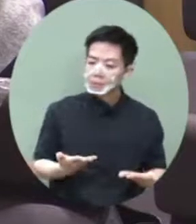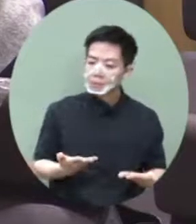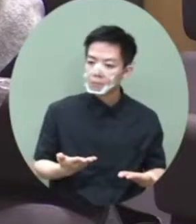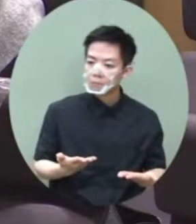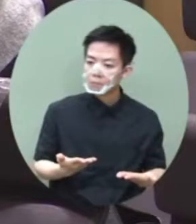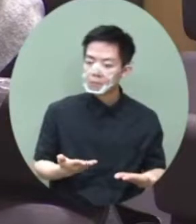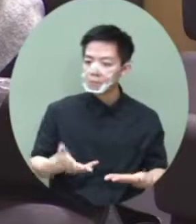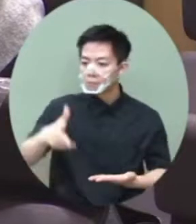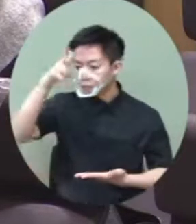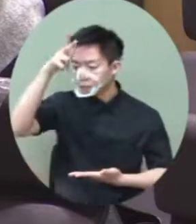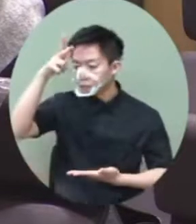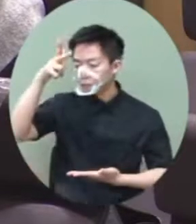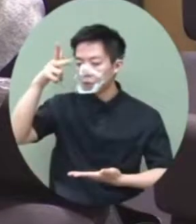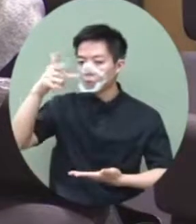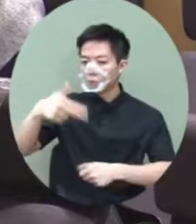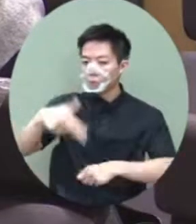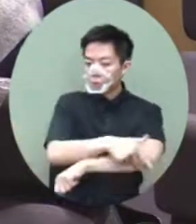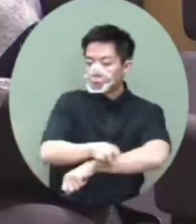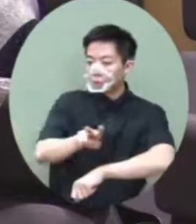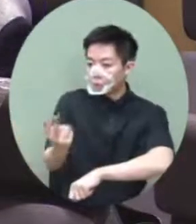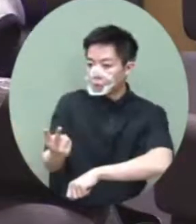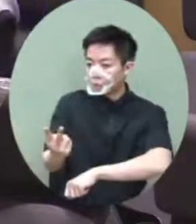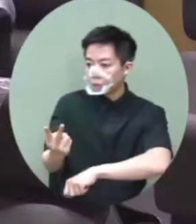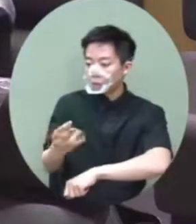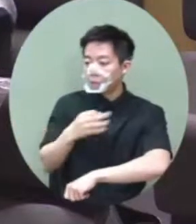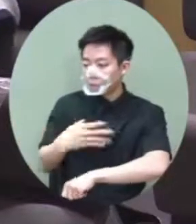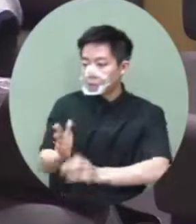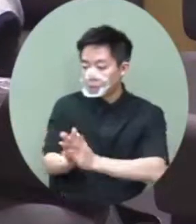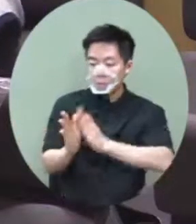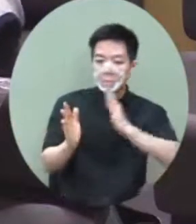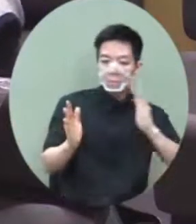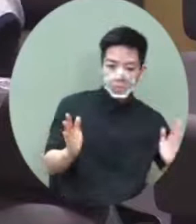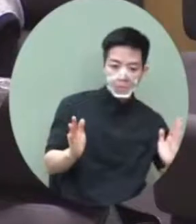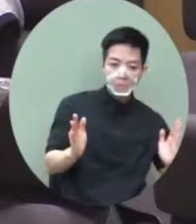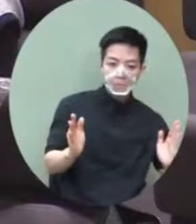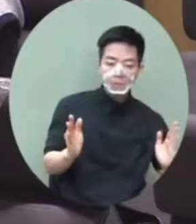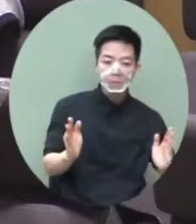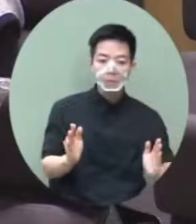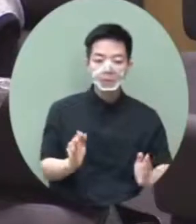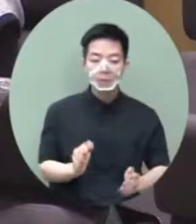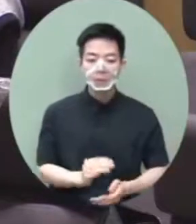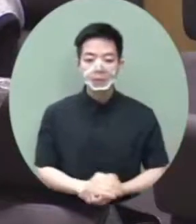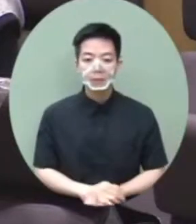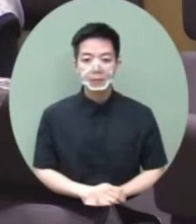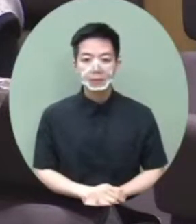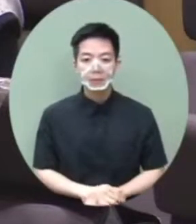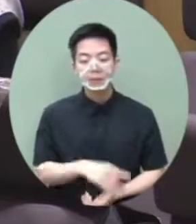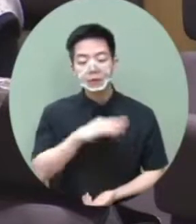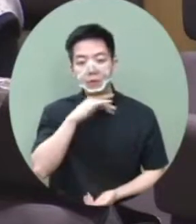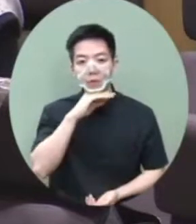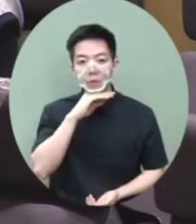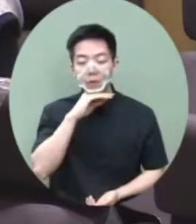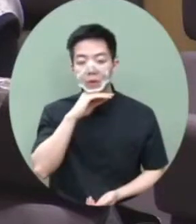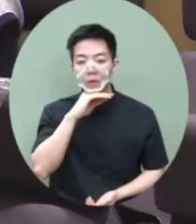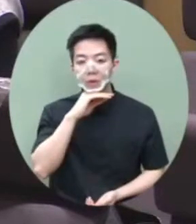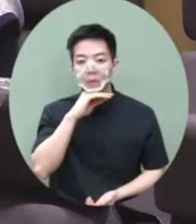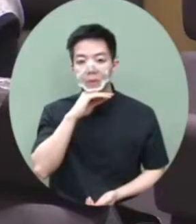to people involved. Can you give us more information, Dr. Choi? At these